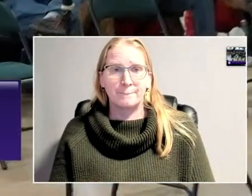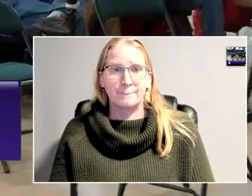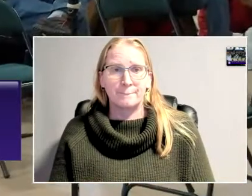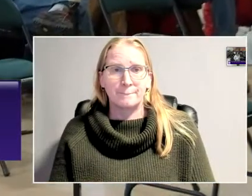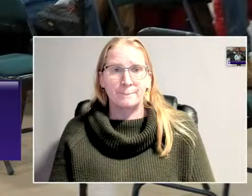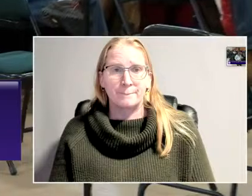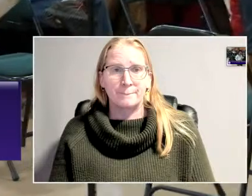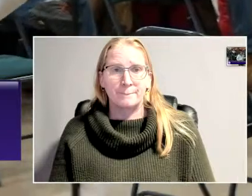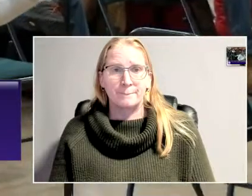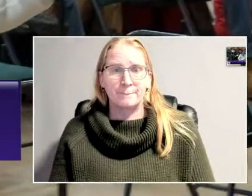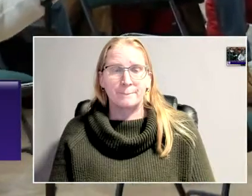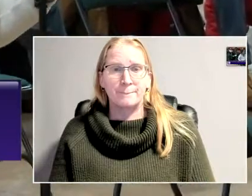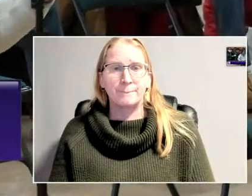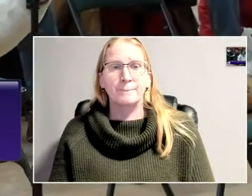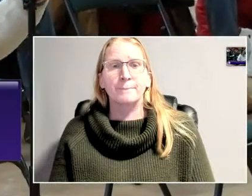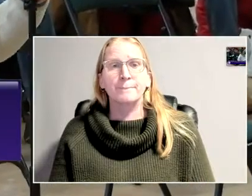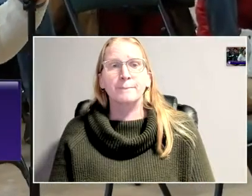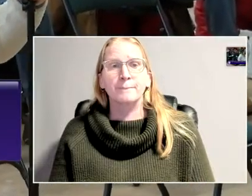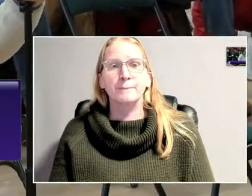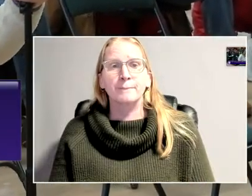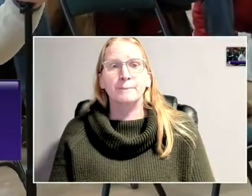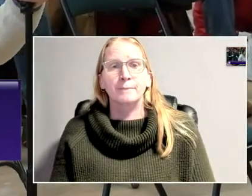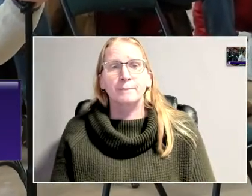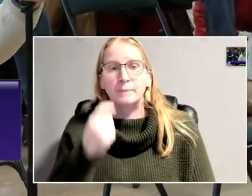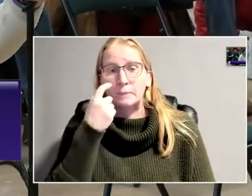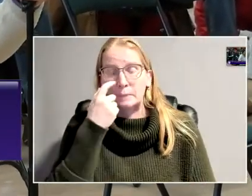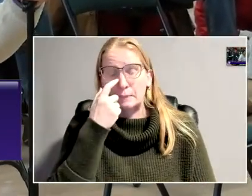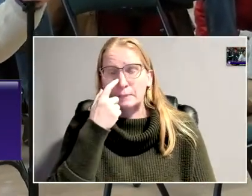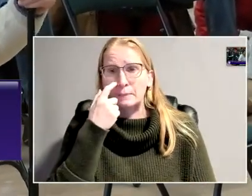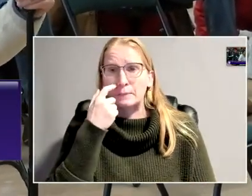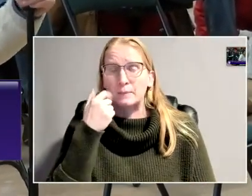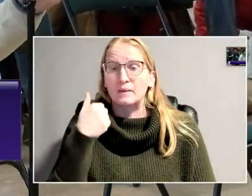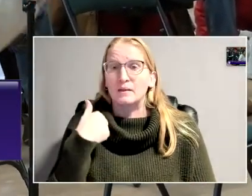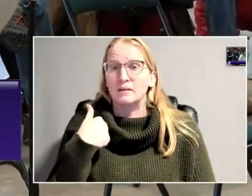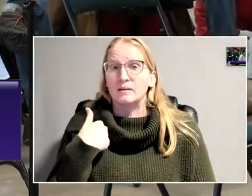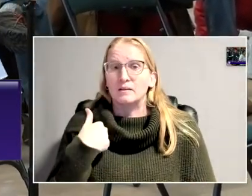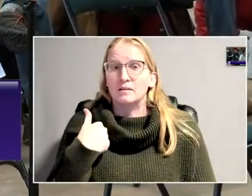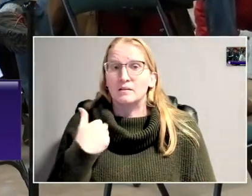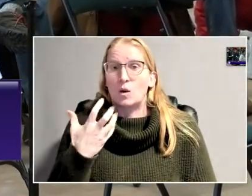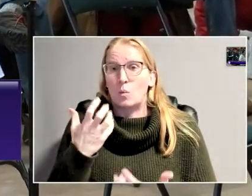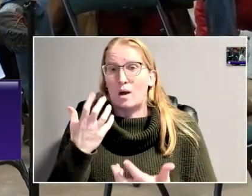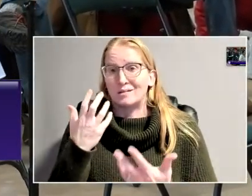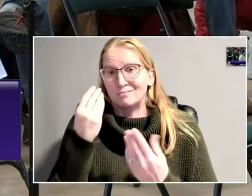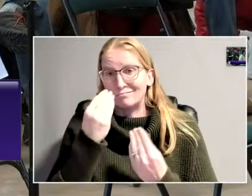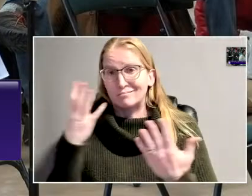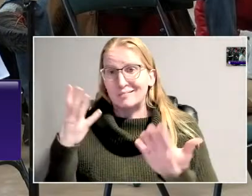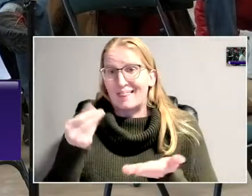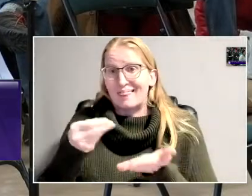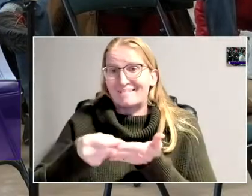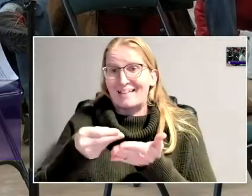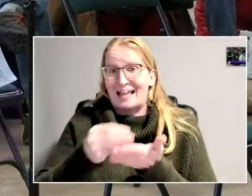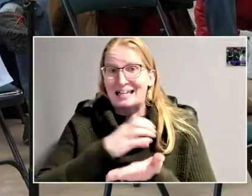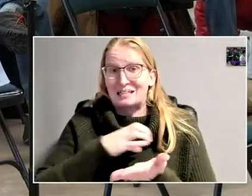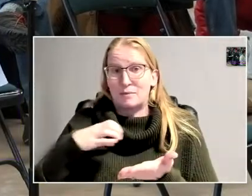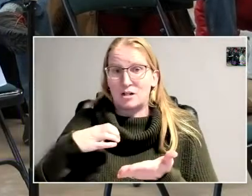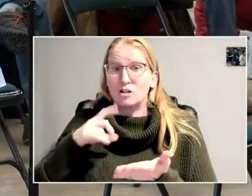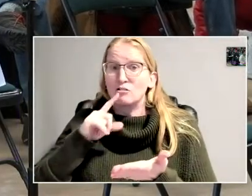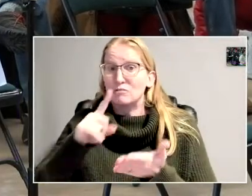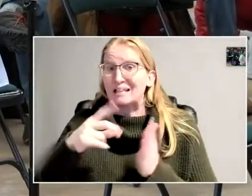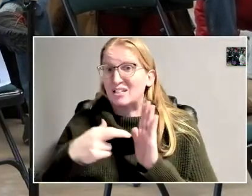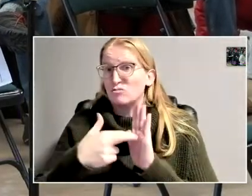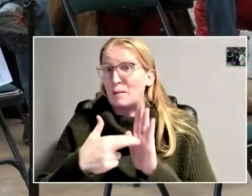please uh I just want to uh you know the finance committee does is acting in representation of everybody